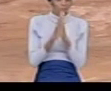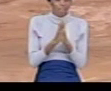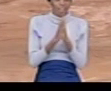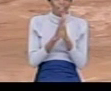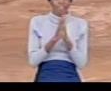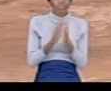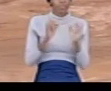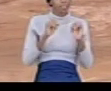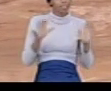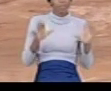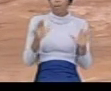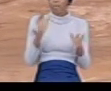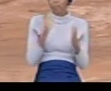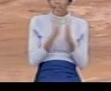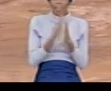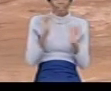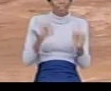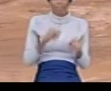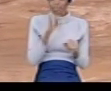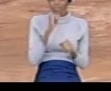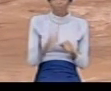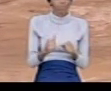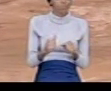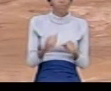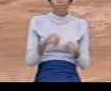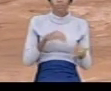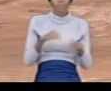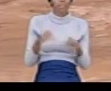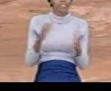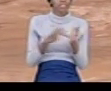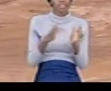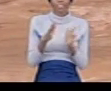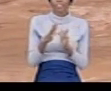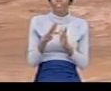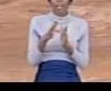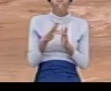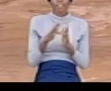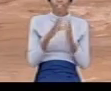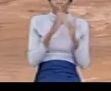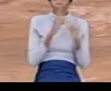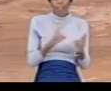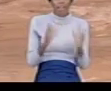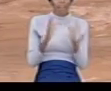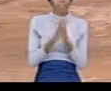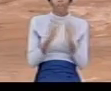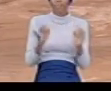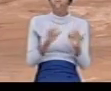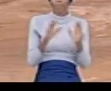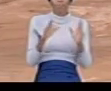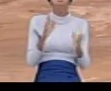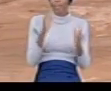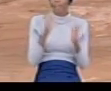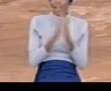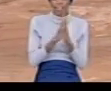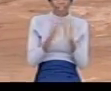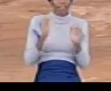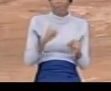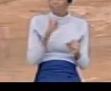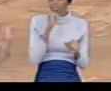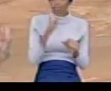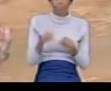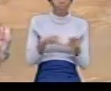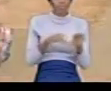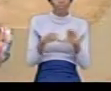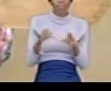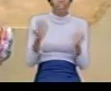answers prayers, nothing prayer cannot do. Jesus answers prayers, nothing prayer cannot